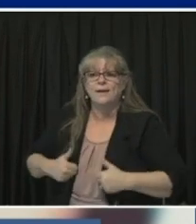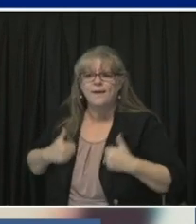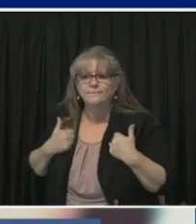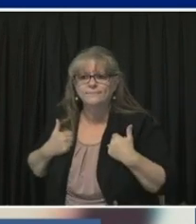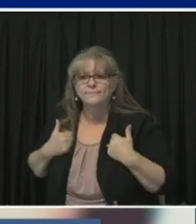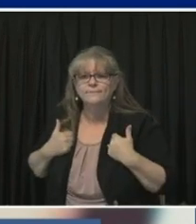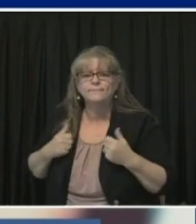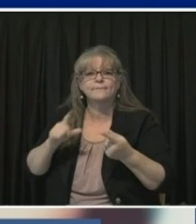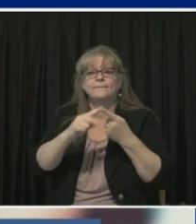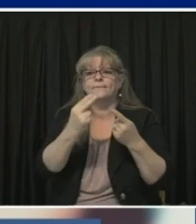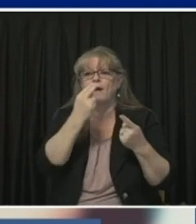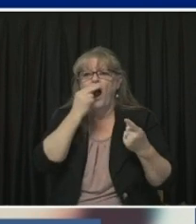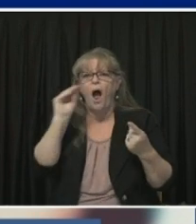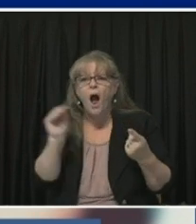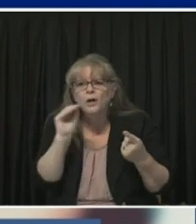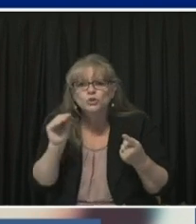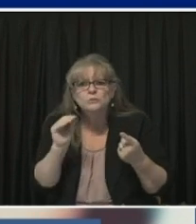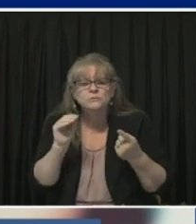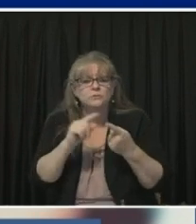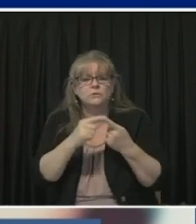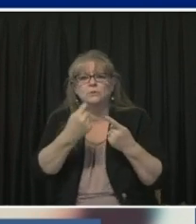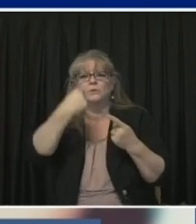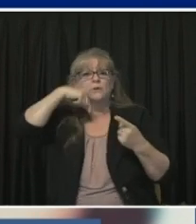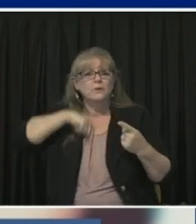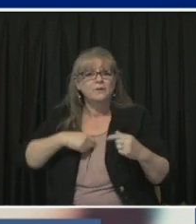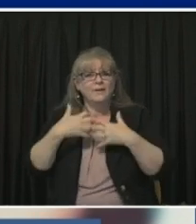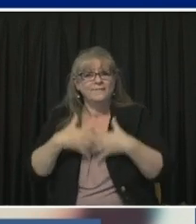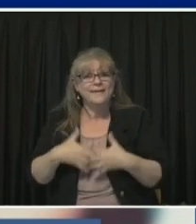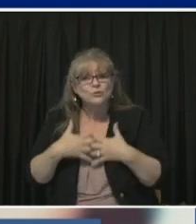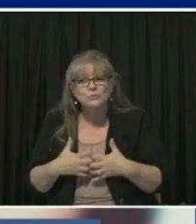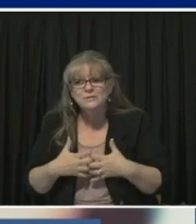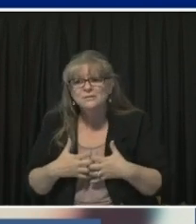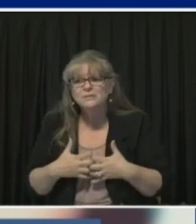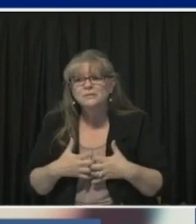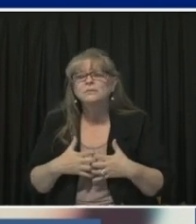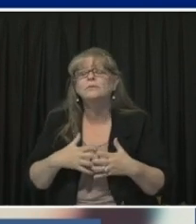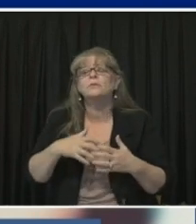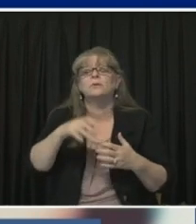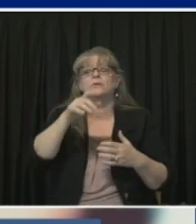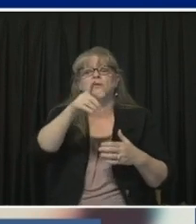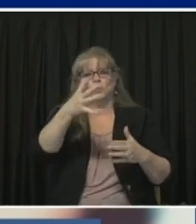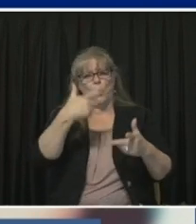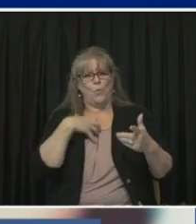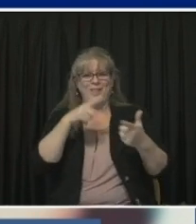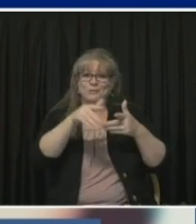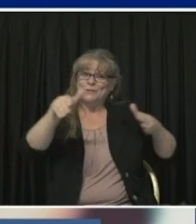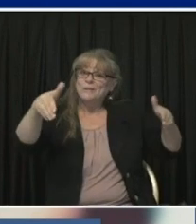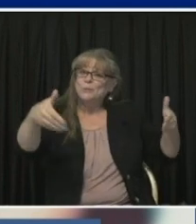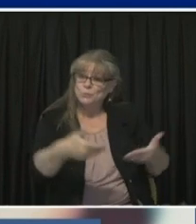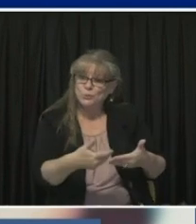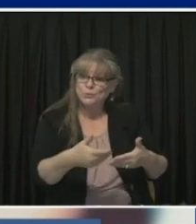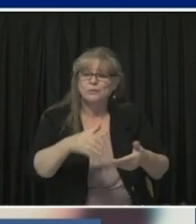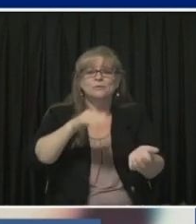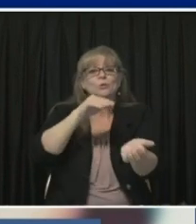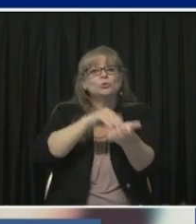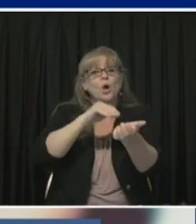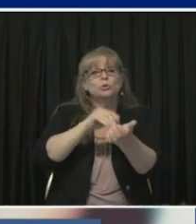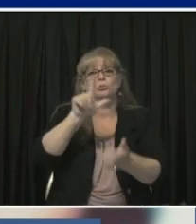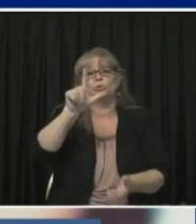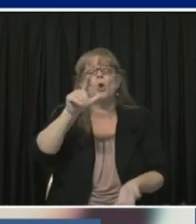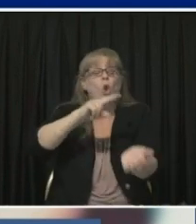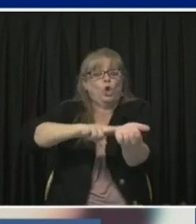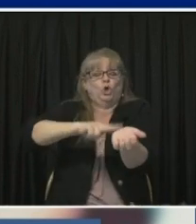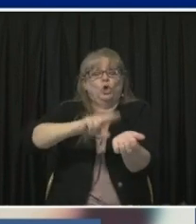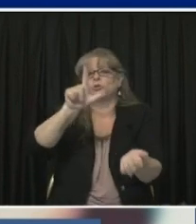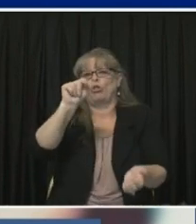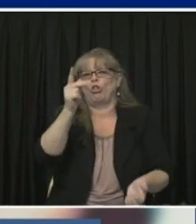today on National Nurses Day to introduce Laura Rosenthal, who has been a registered nurse for over 20 years. She's worked in